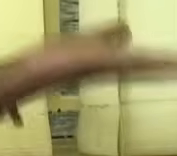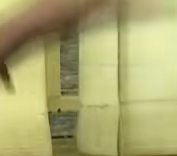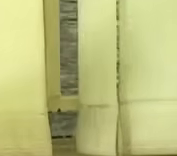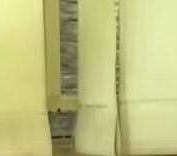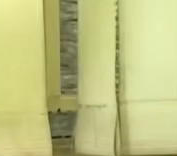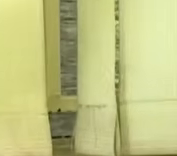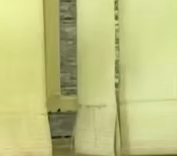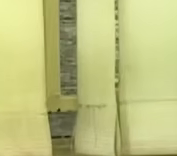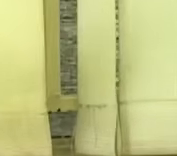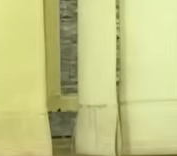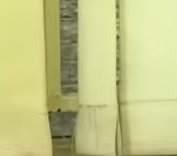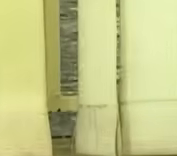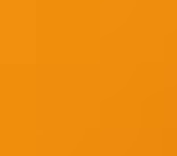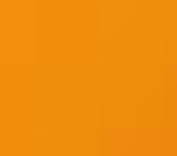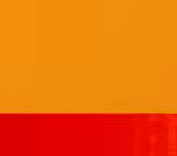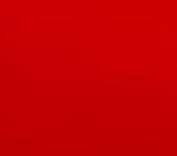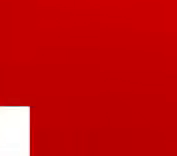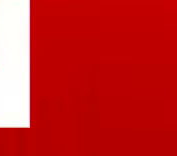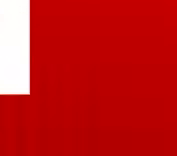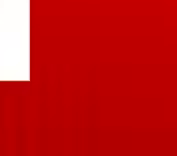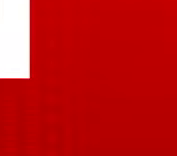mpaka huku utaongeza madaraka.